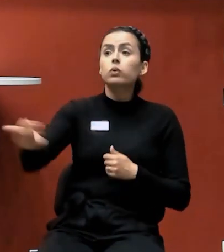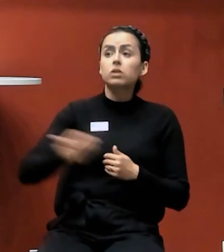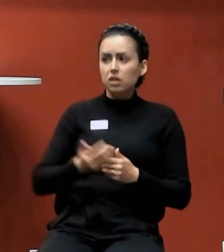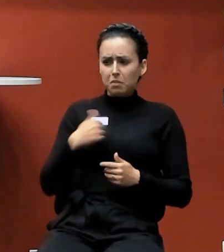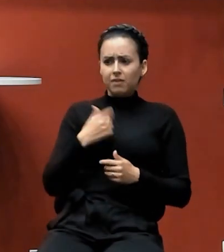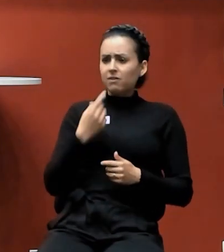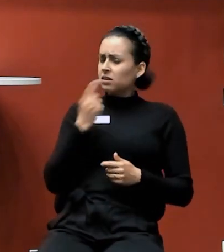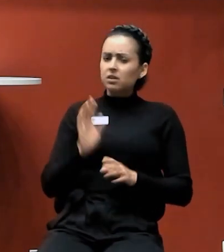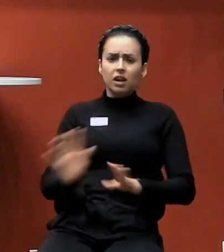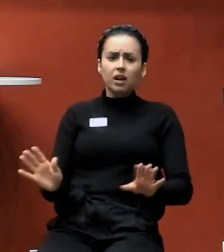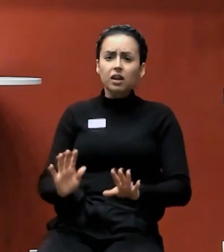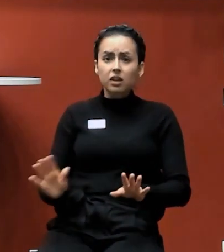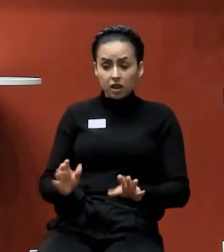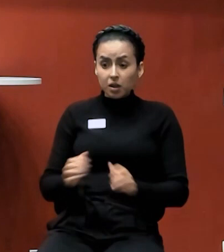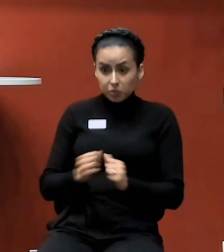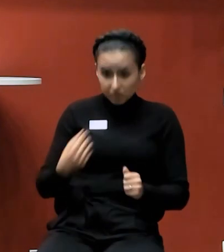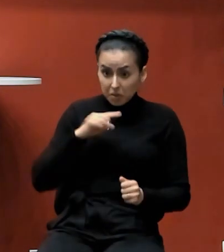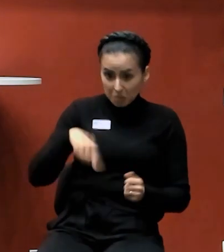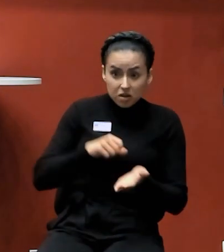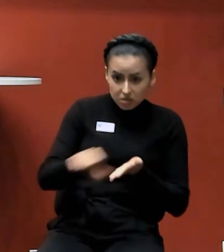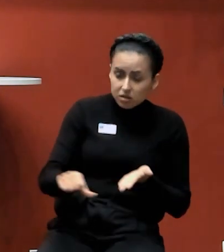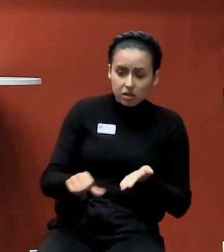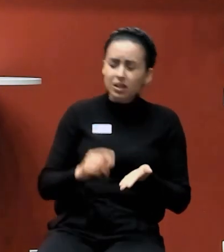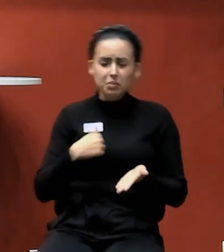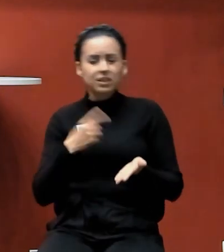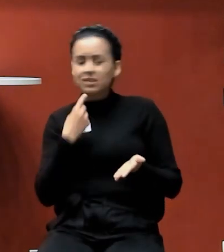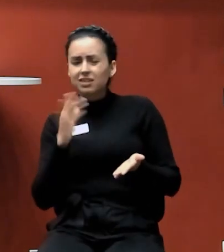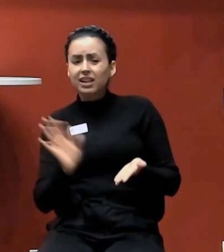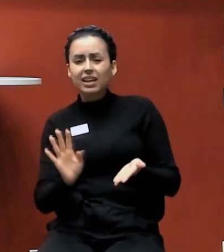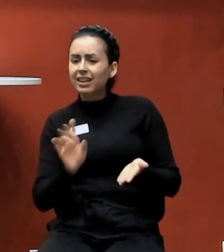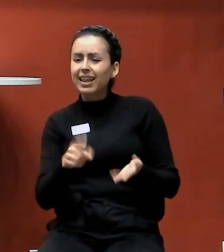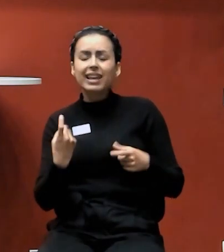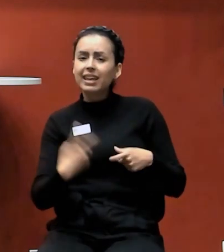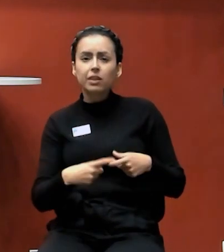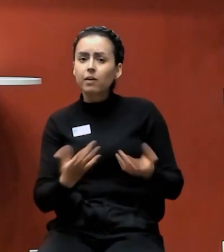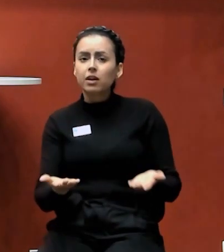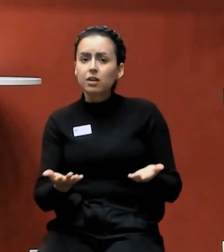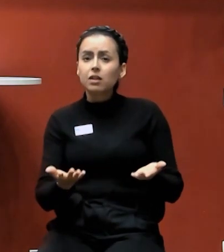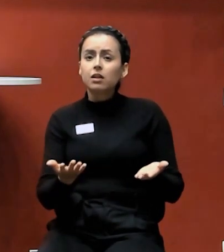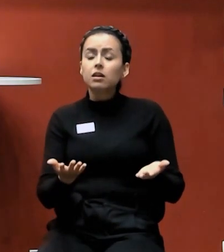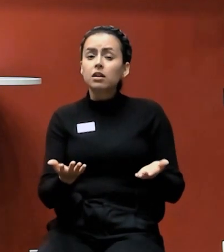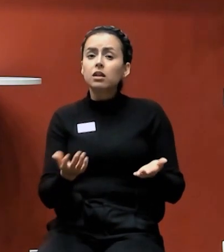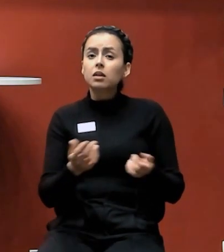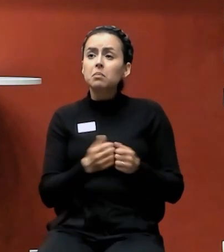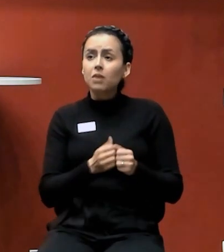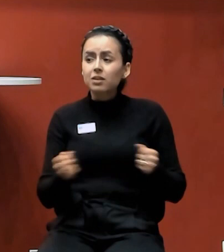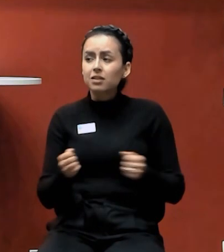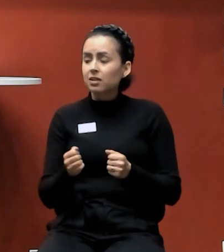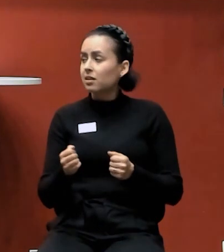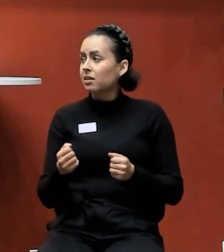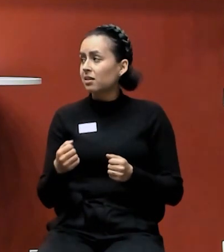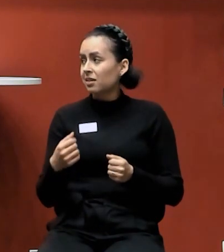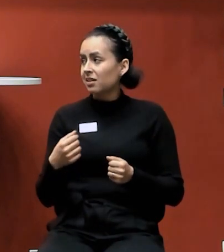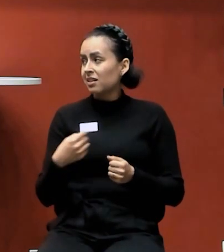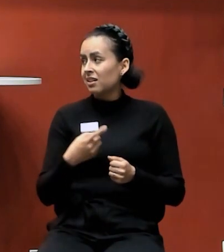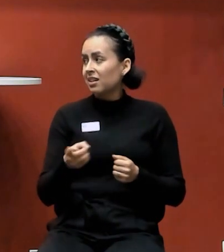And they would be like, but we'll pay you. And I'd say, no, it's not that. I'd say, you know, you've just got to